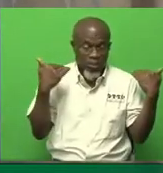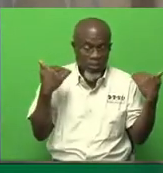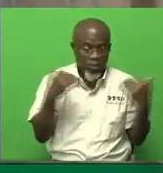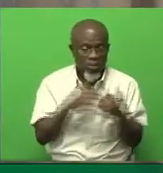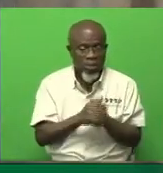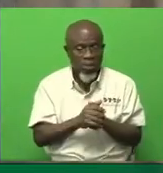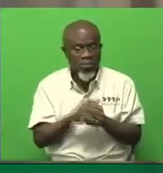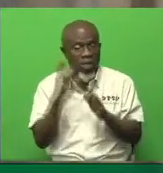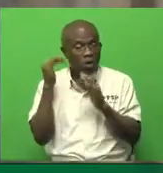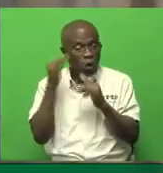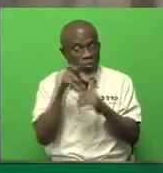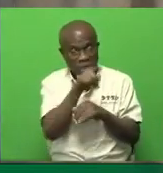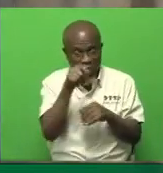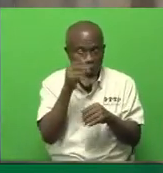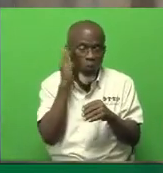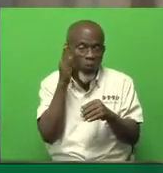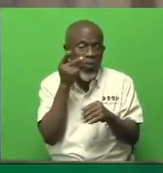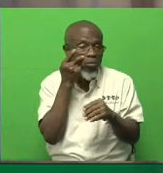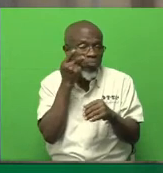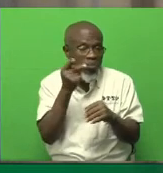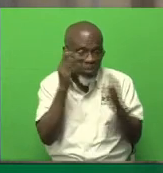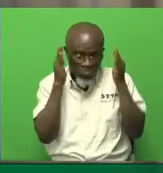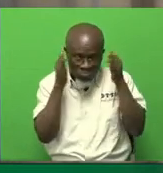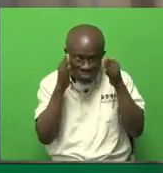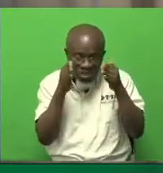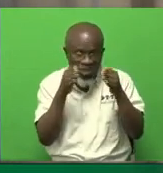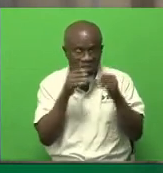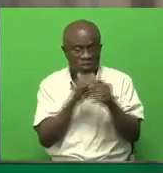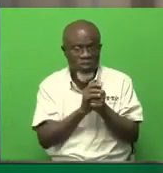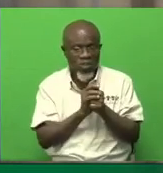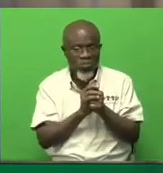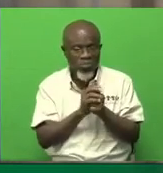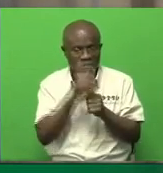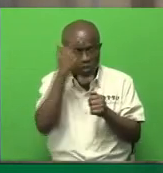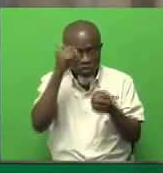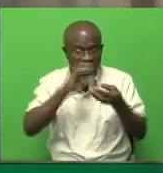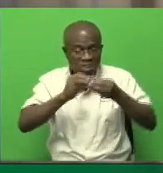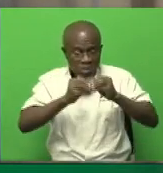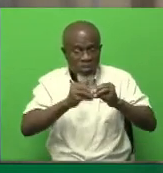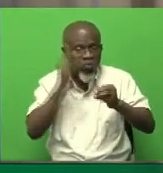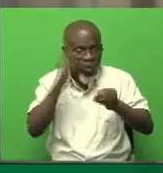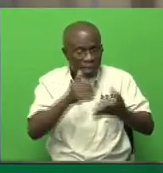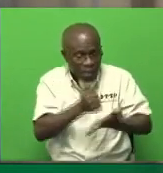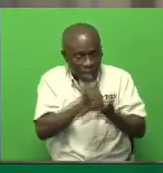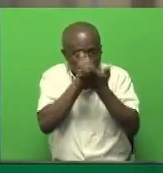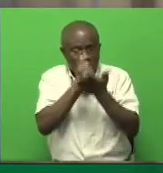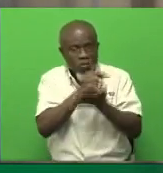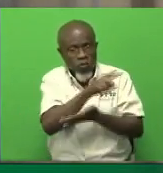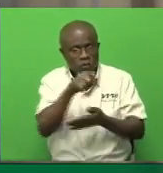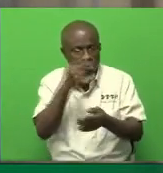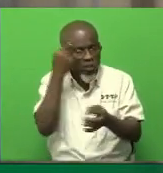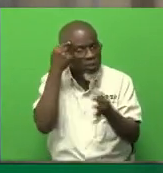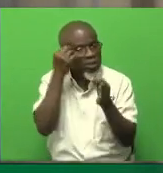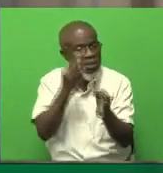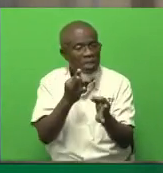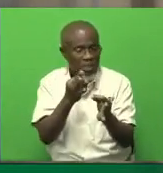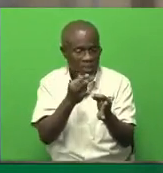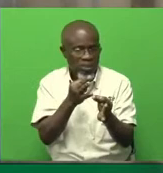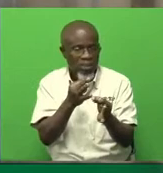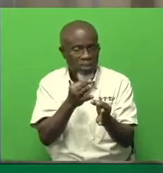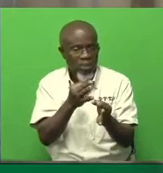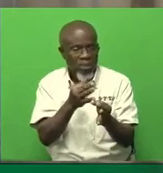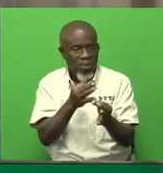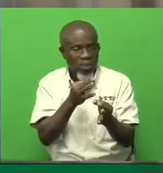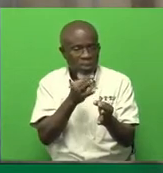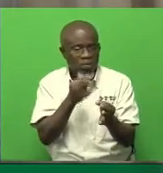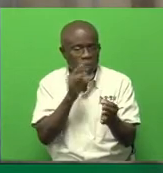pay some attention to because these should be the statistics guiding the Minister of Finance and the determination of the priorities of his